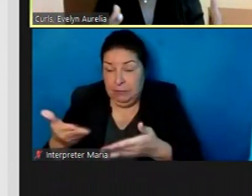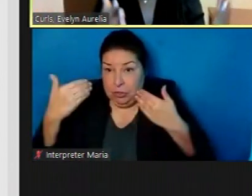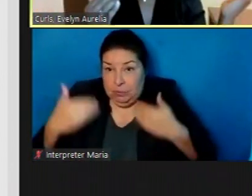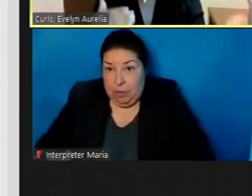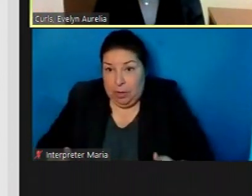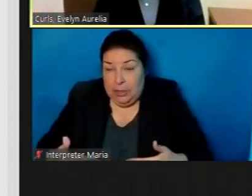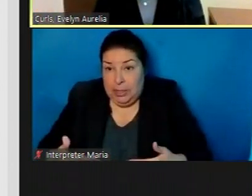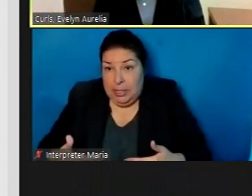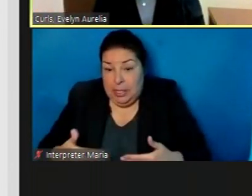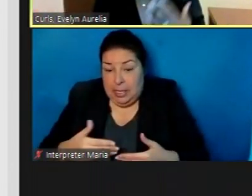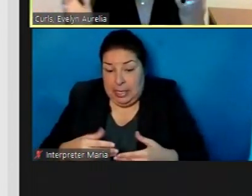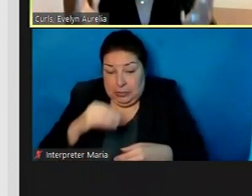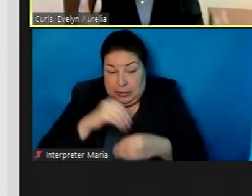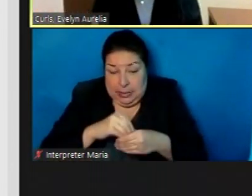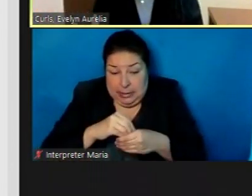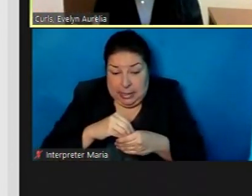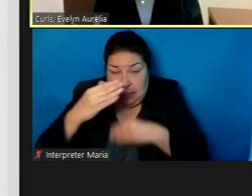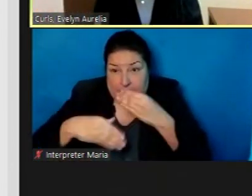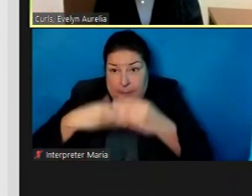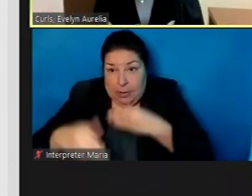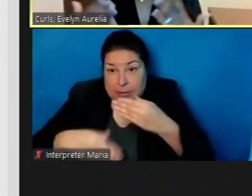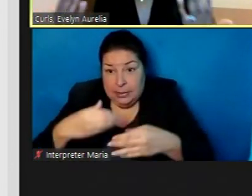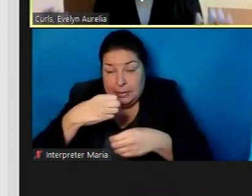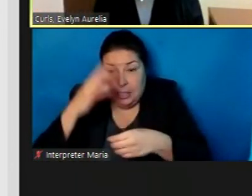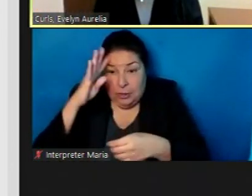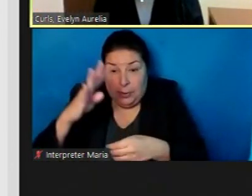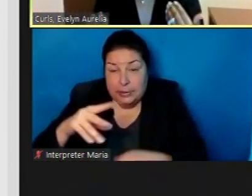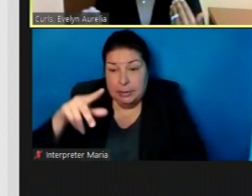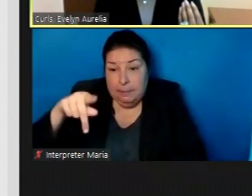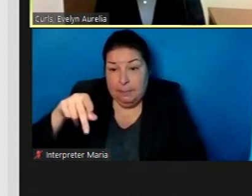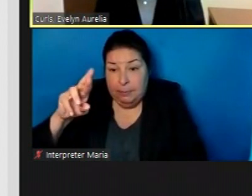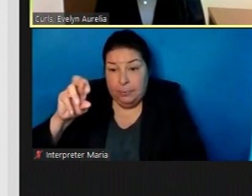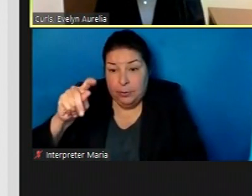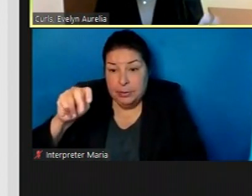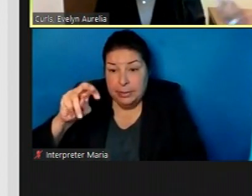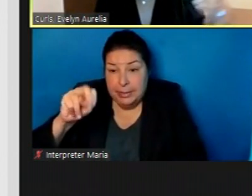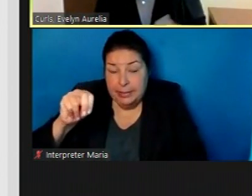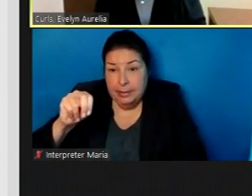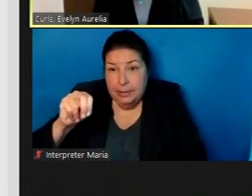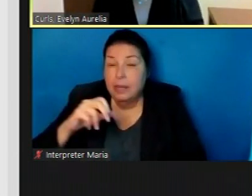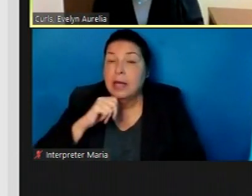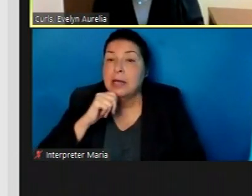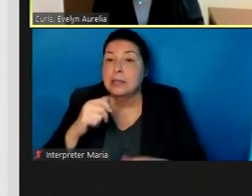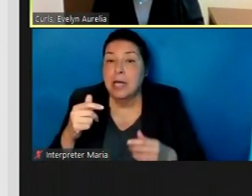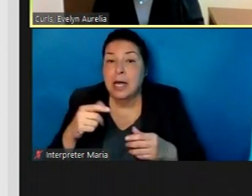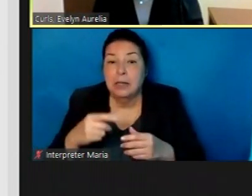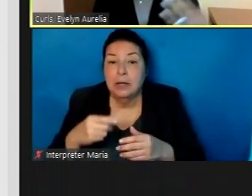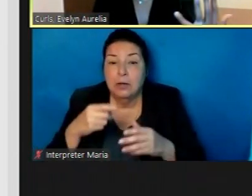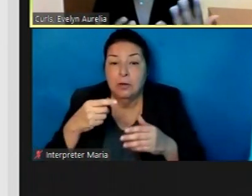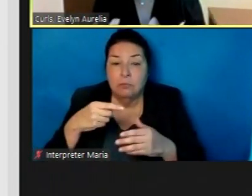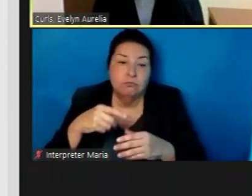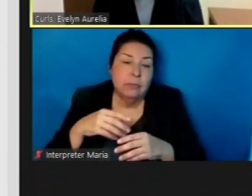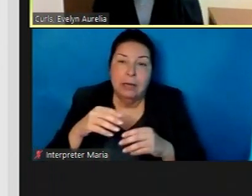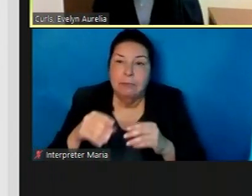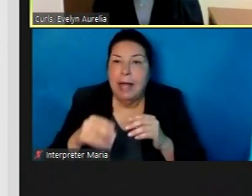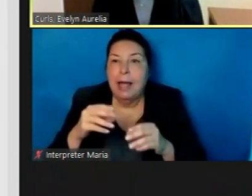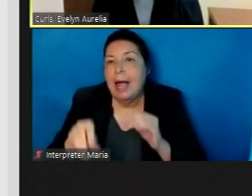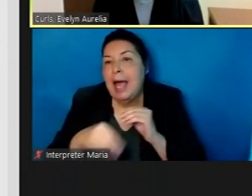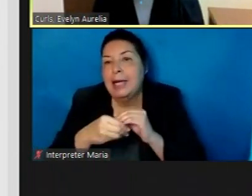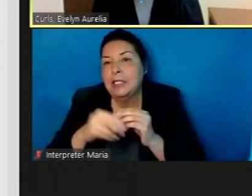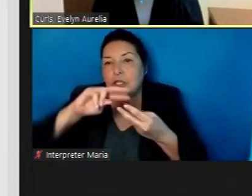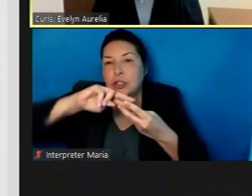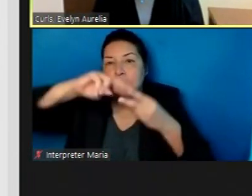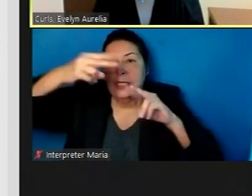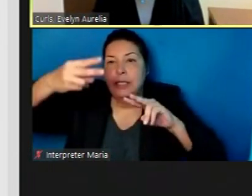see, process, make a protein for, and that's it. It's not going into your DNA. It's not affecting any